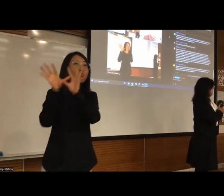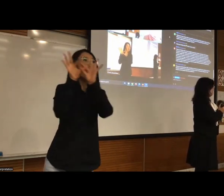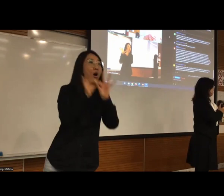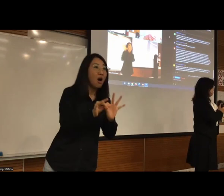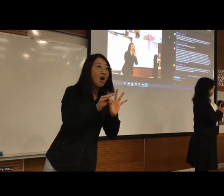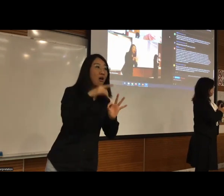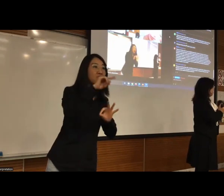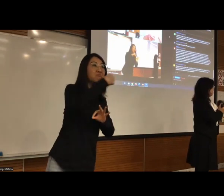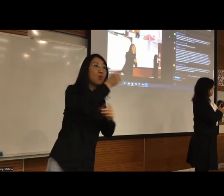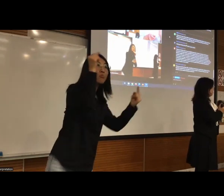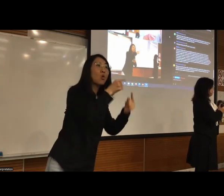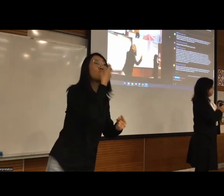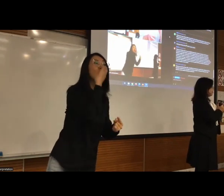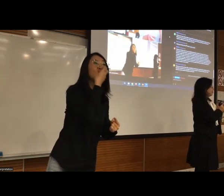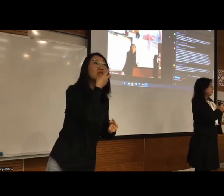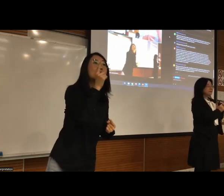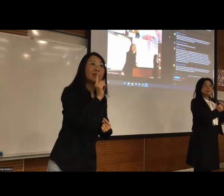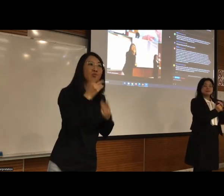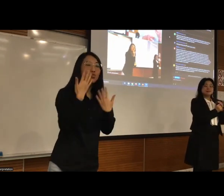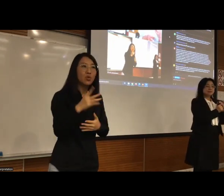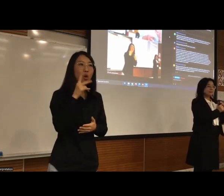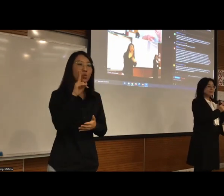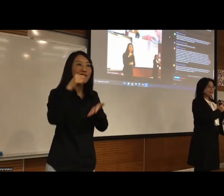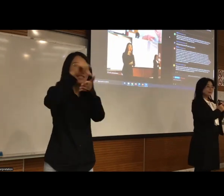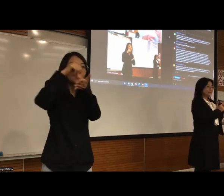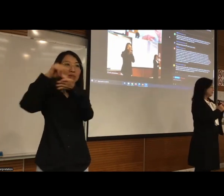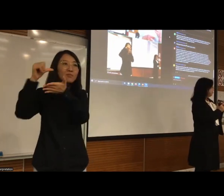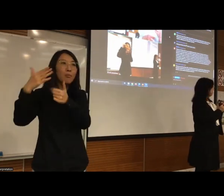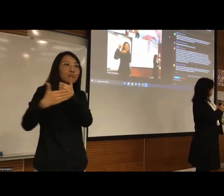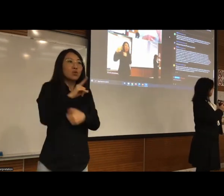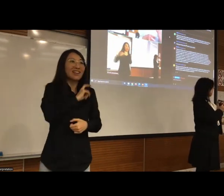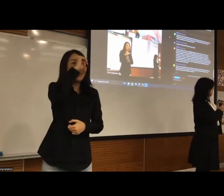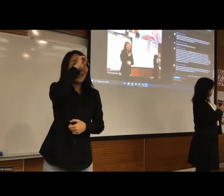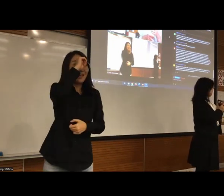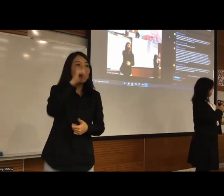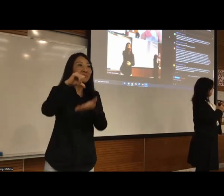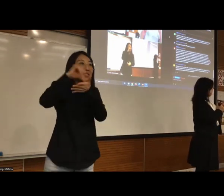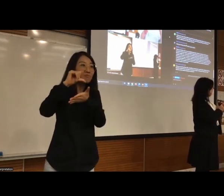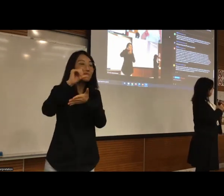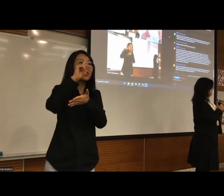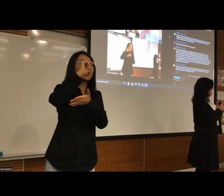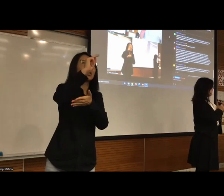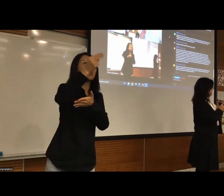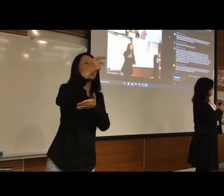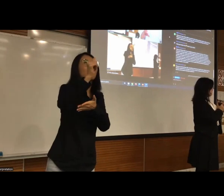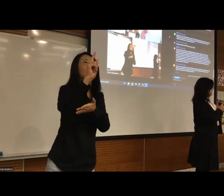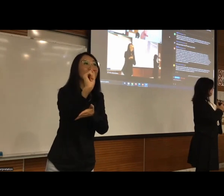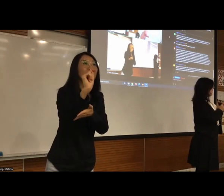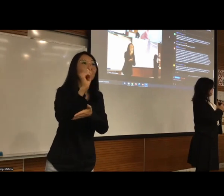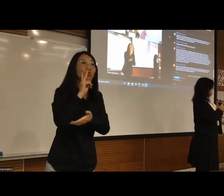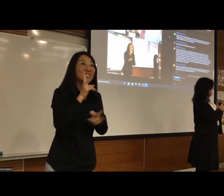parts, they put markers that show what chunks